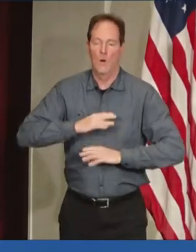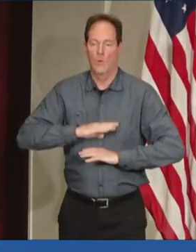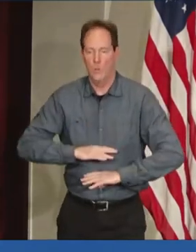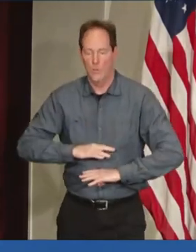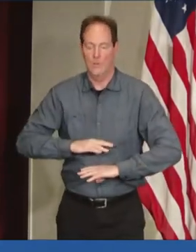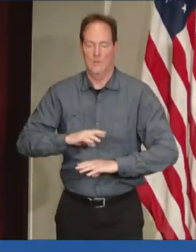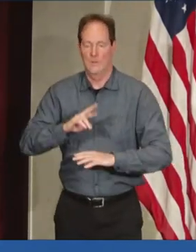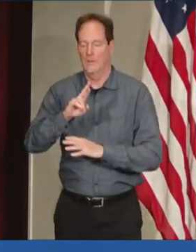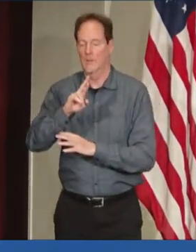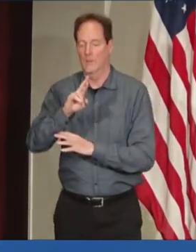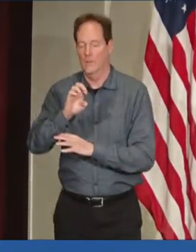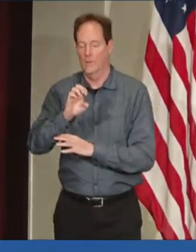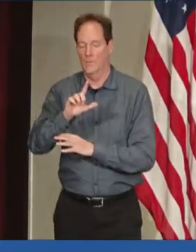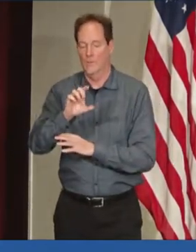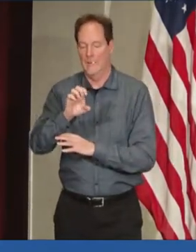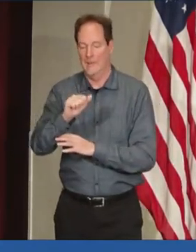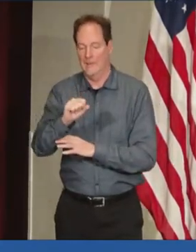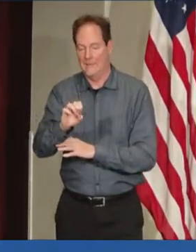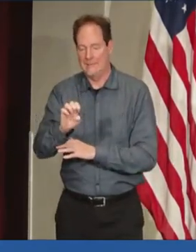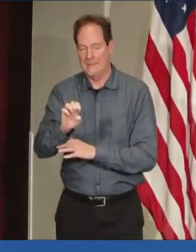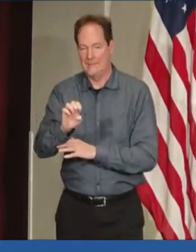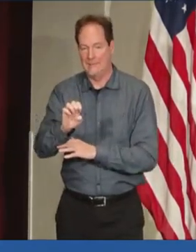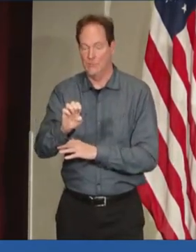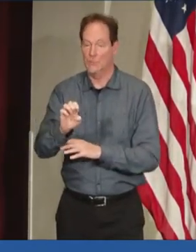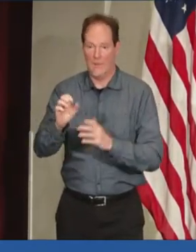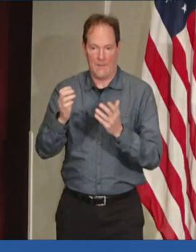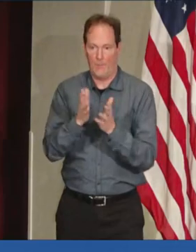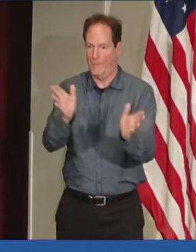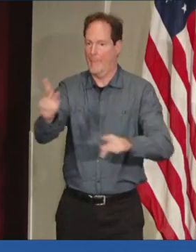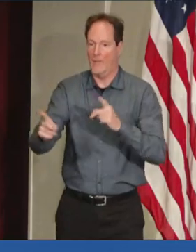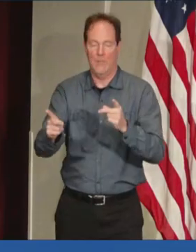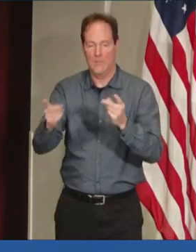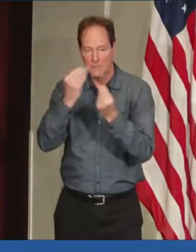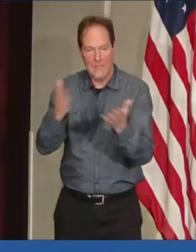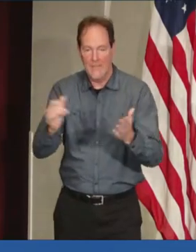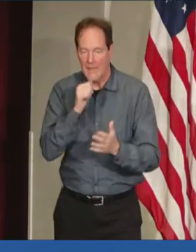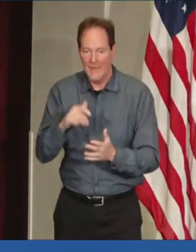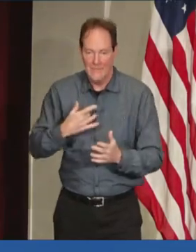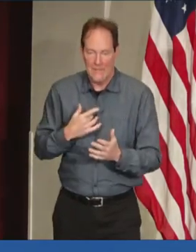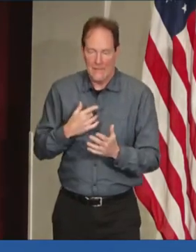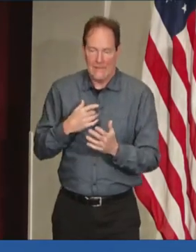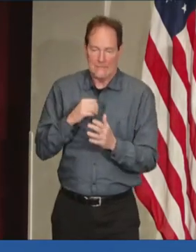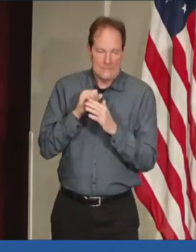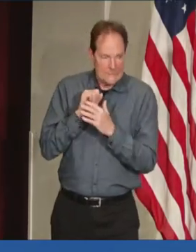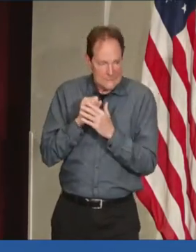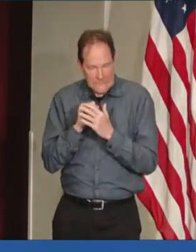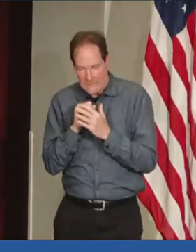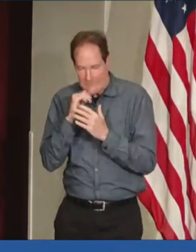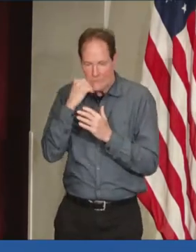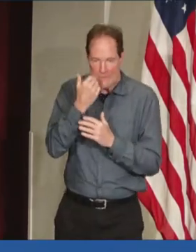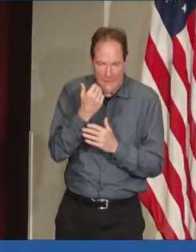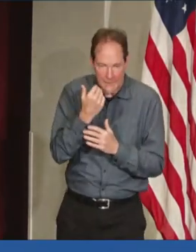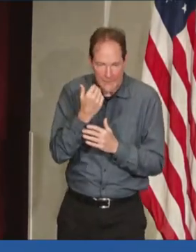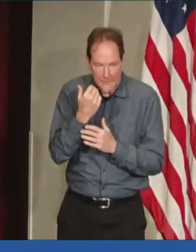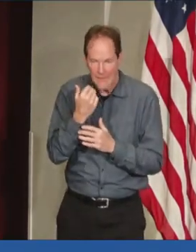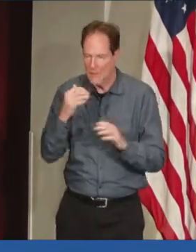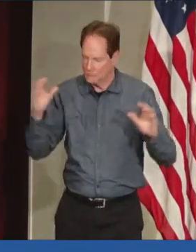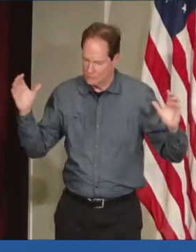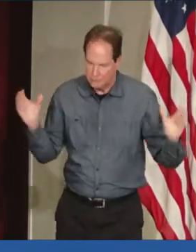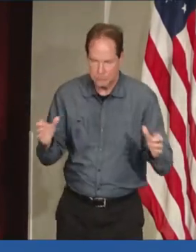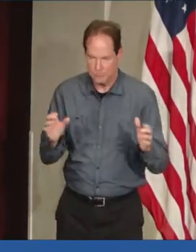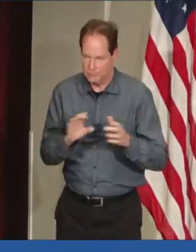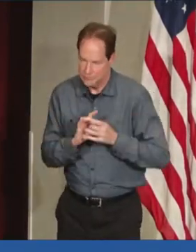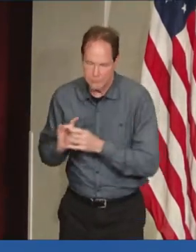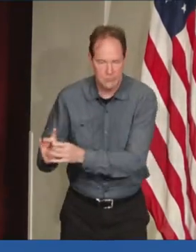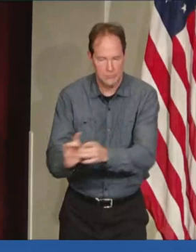public about what was happening and not to feel ashamed about talking about it. Coming together as a group of people, you